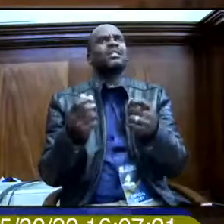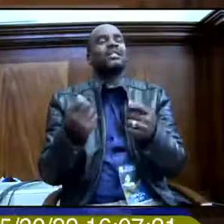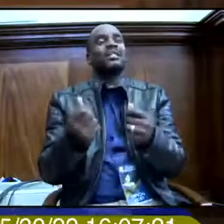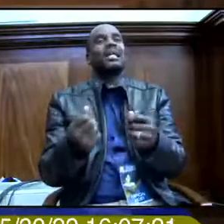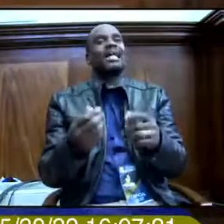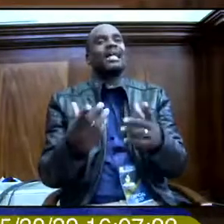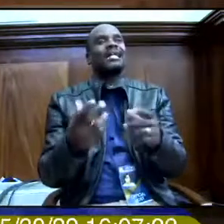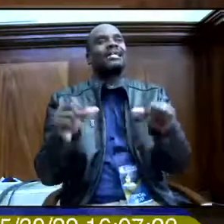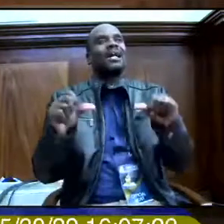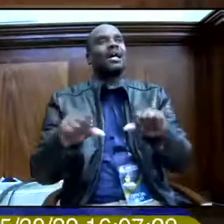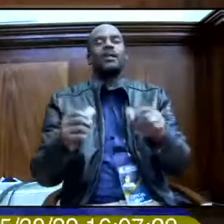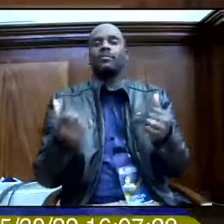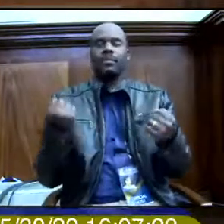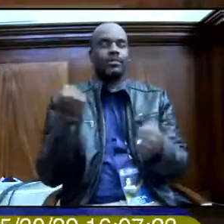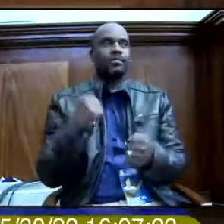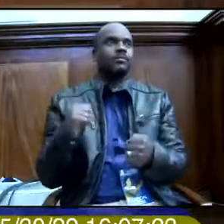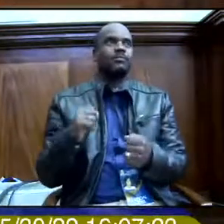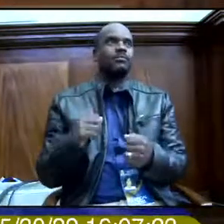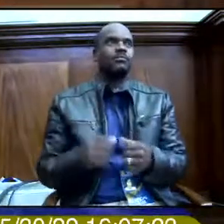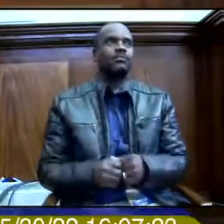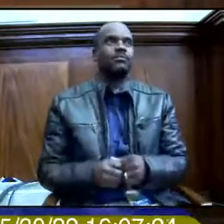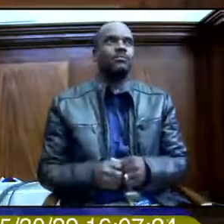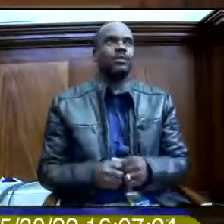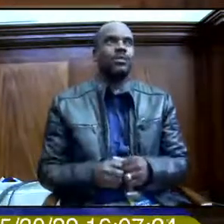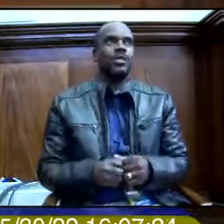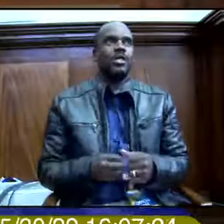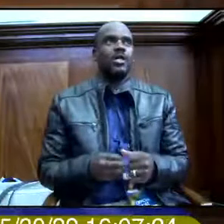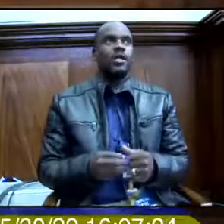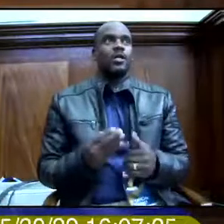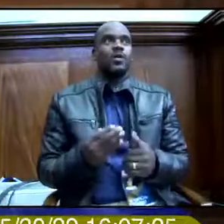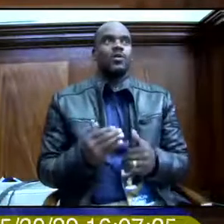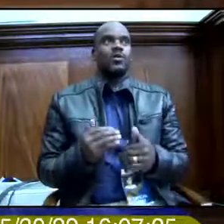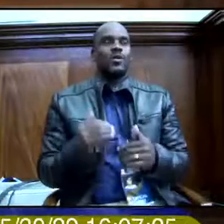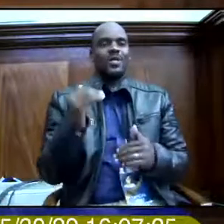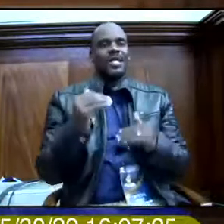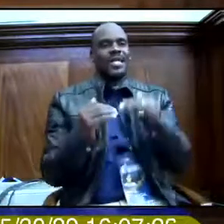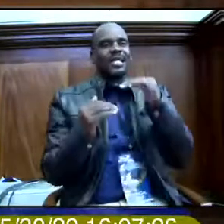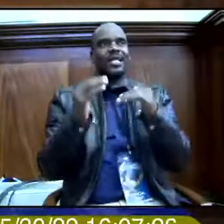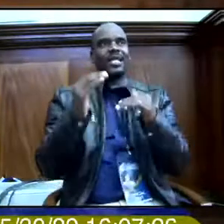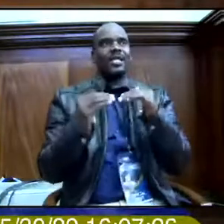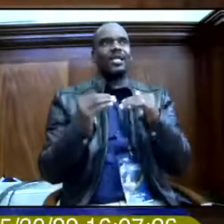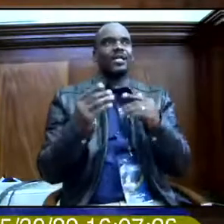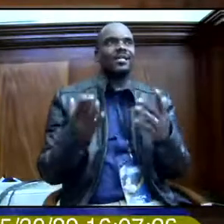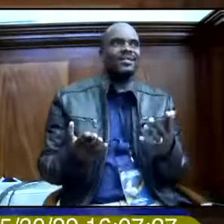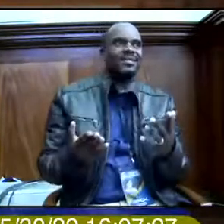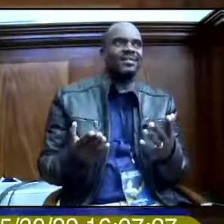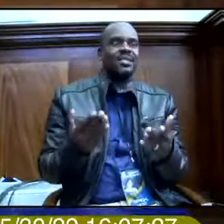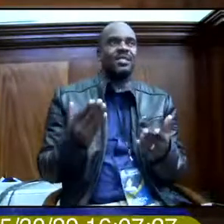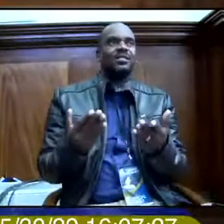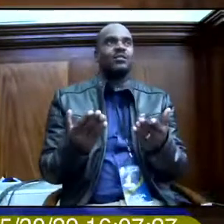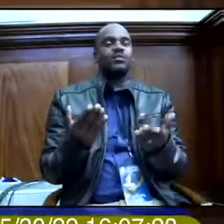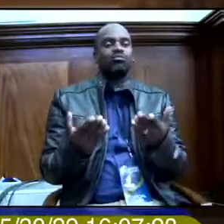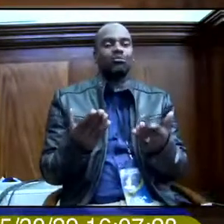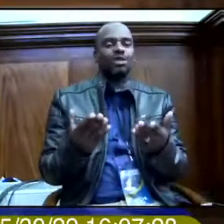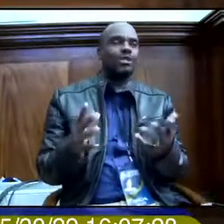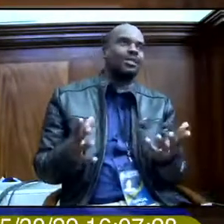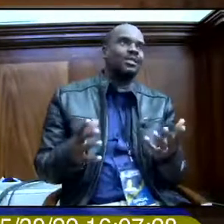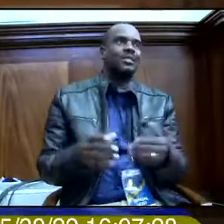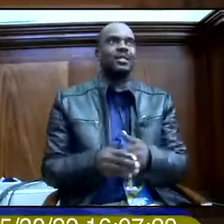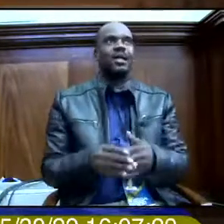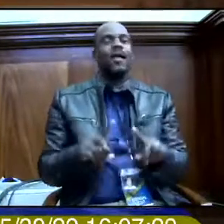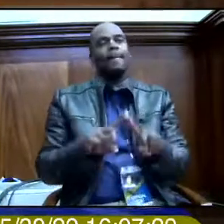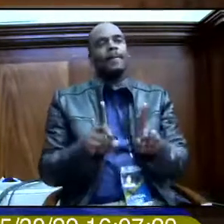sector which in public sector is blow that they pay the wage the wage bill it's it's big and whatever and whatever